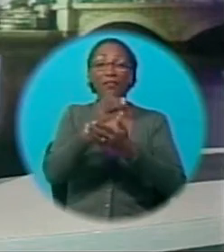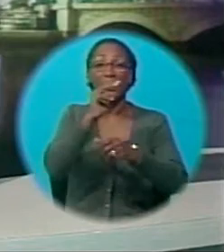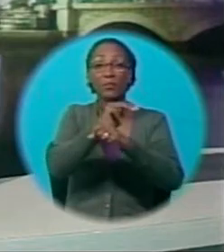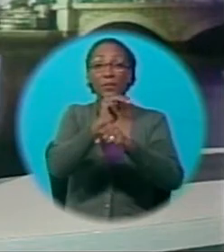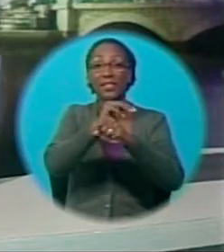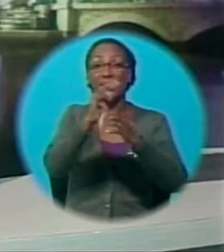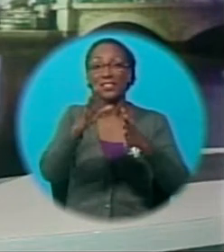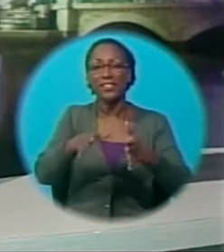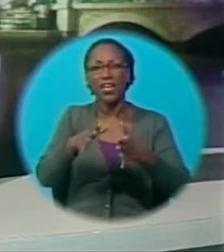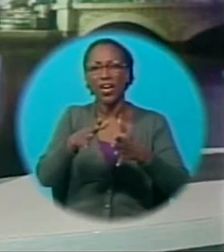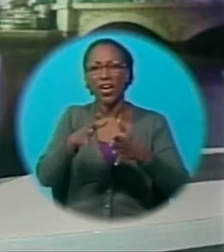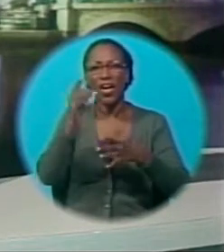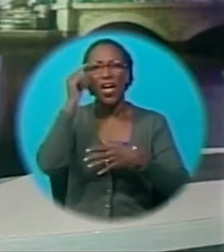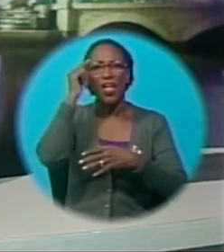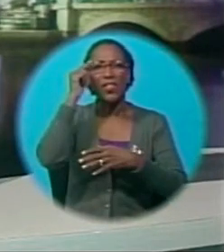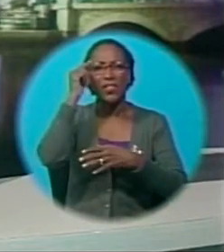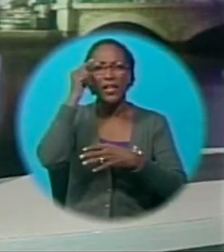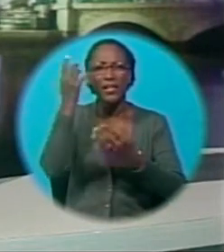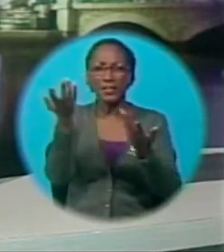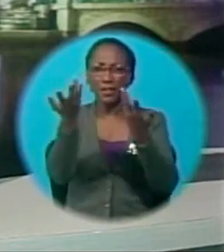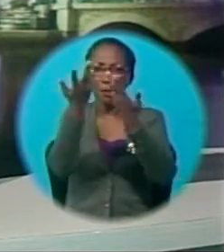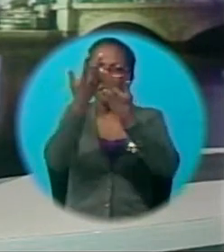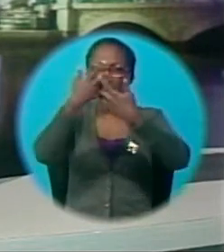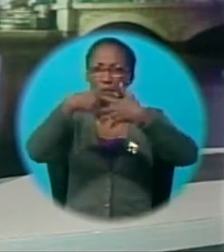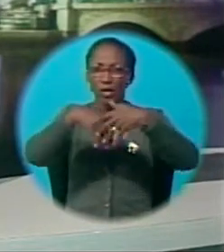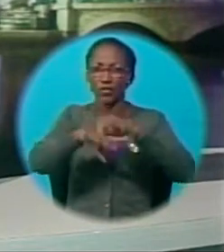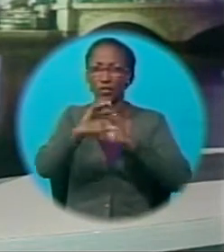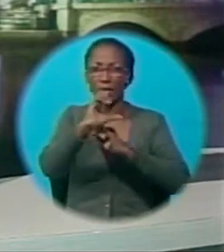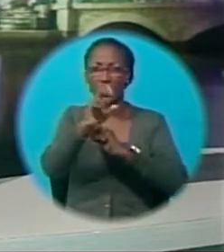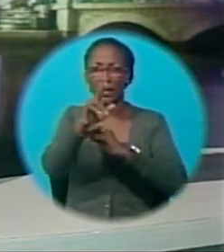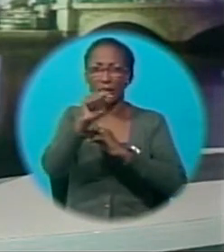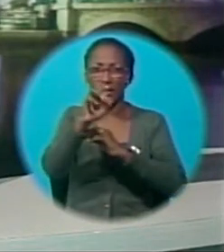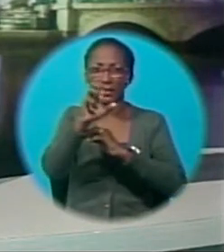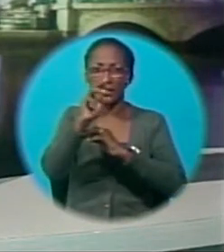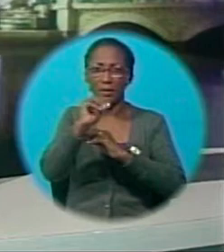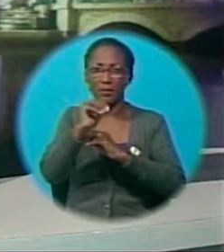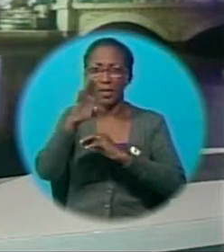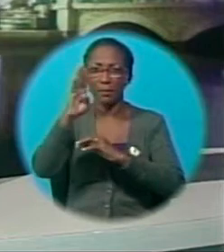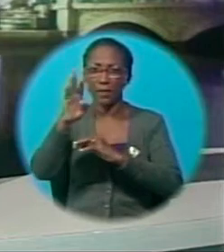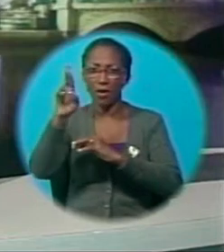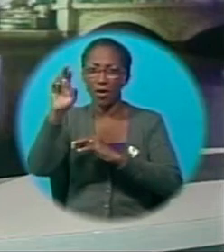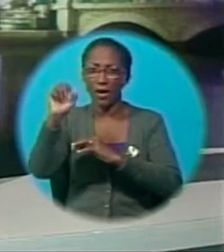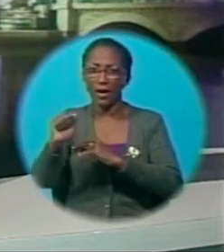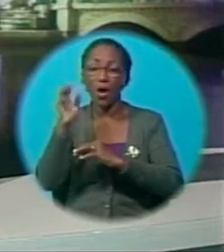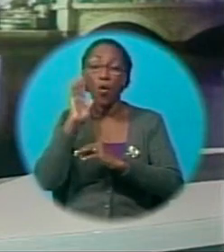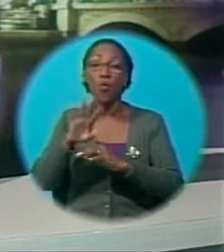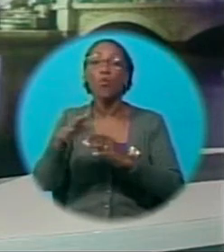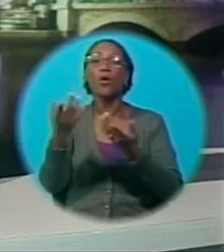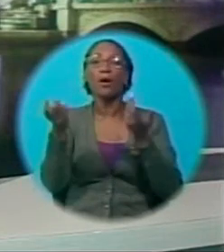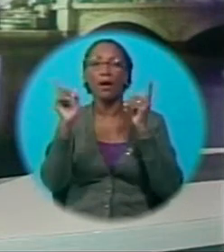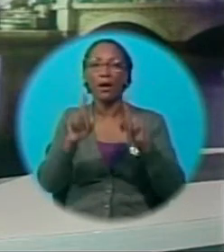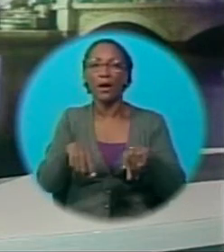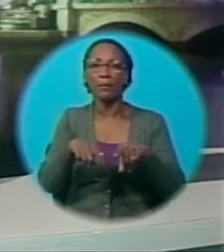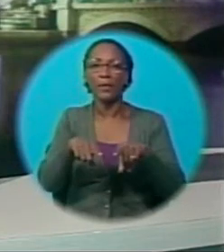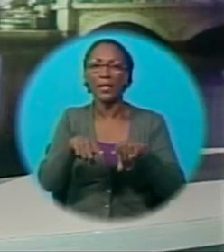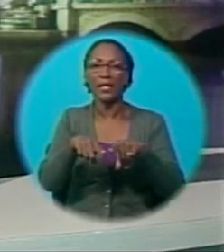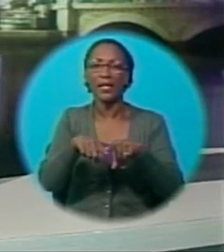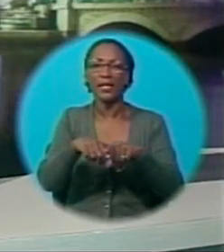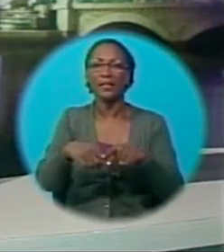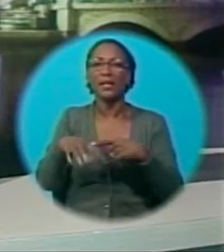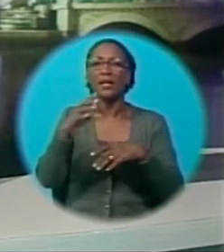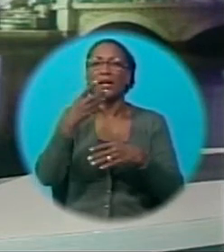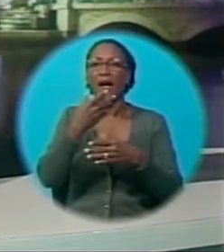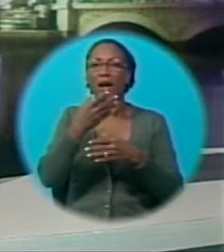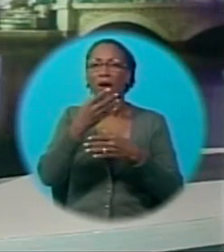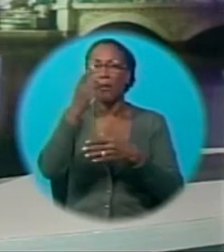of the view that the merger of Customs and the Barbados Revenue Authority will go on as planned. The deadline for submission of option